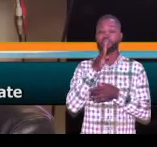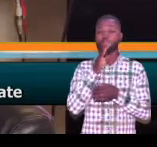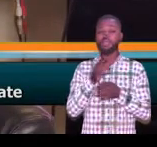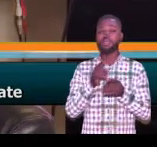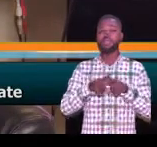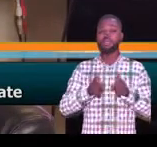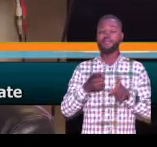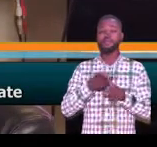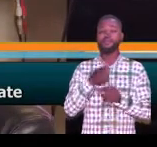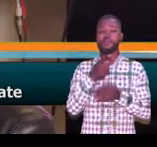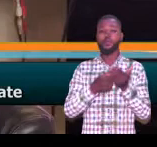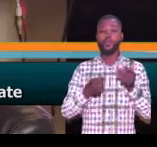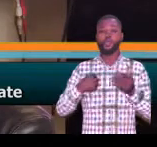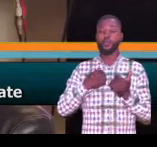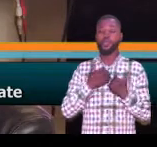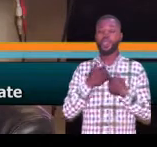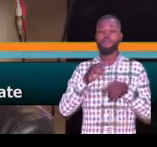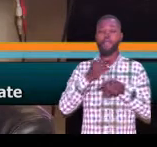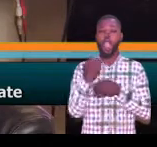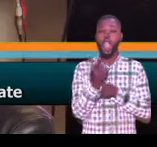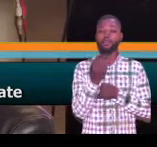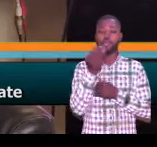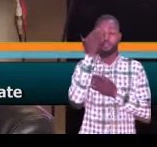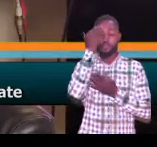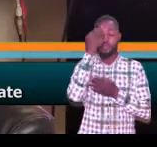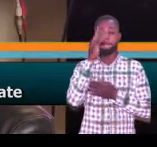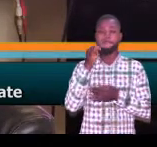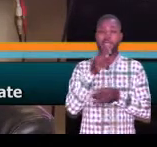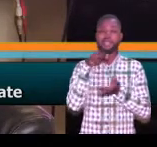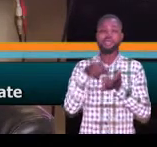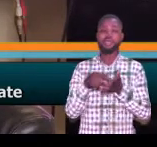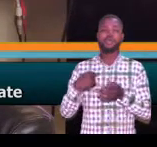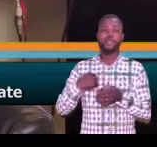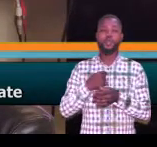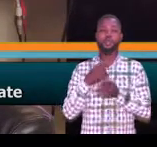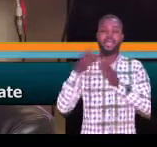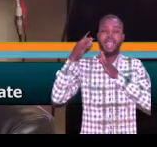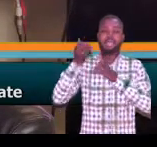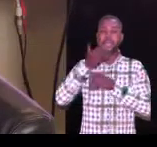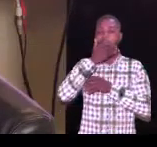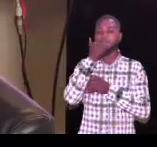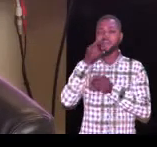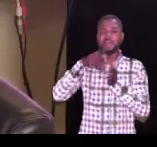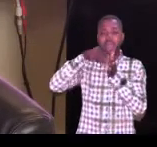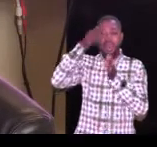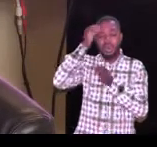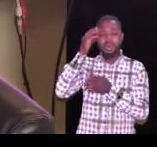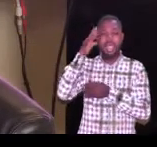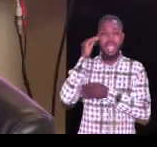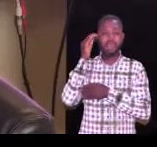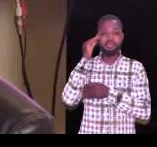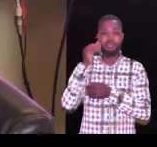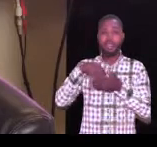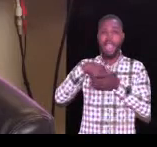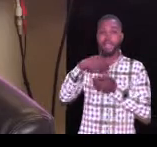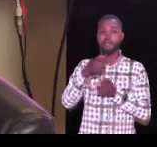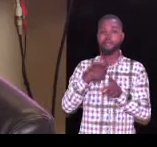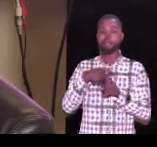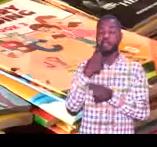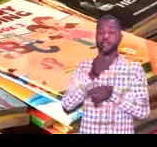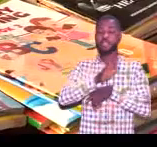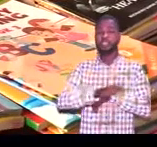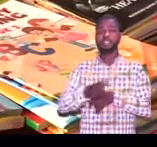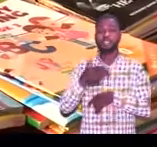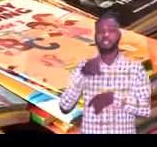quite different from what we have always known. By this, we expect better learning experiences and outcomes from